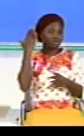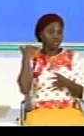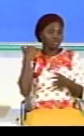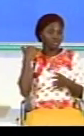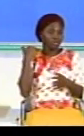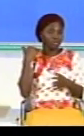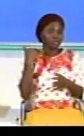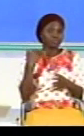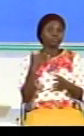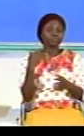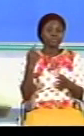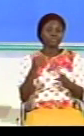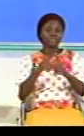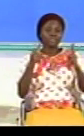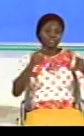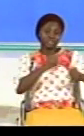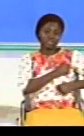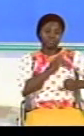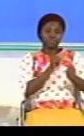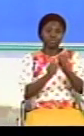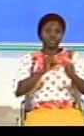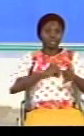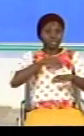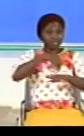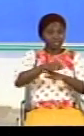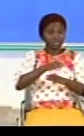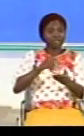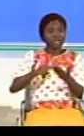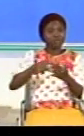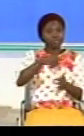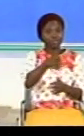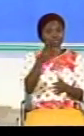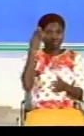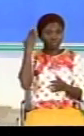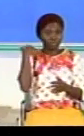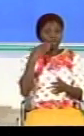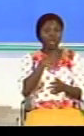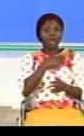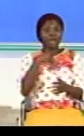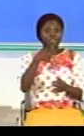sent among you. And ye shall eat in plenty.